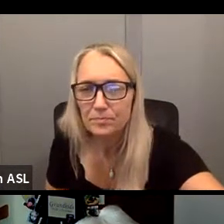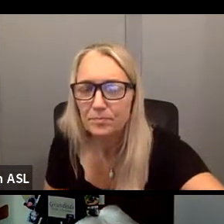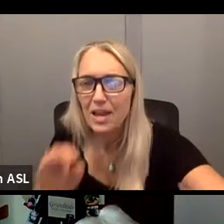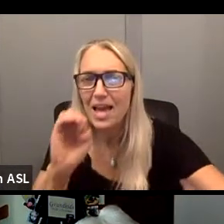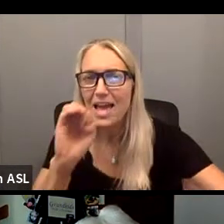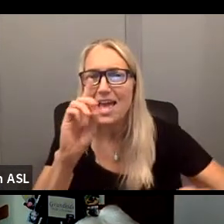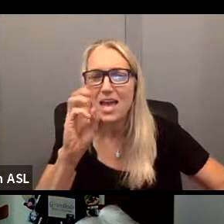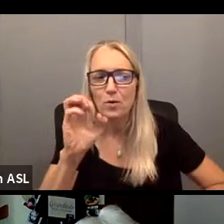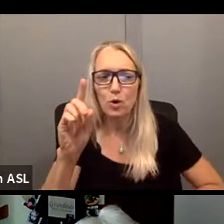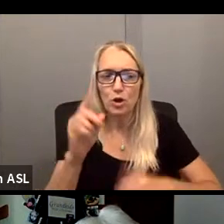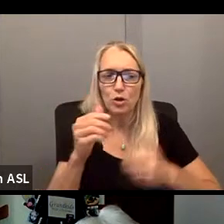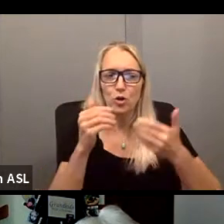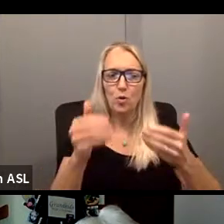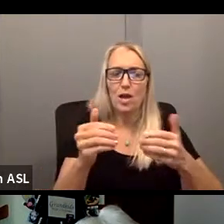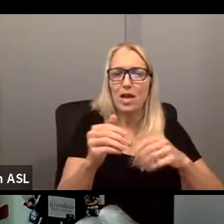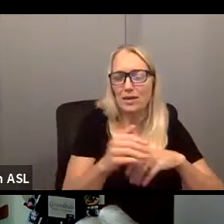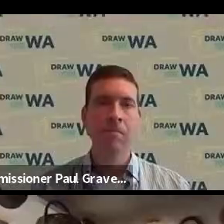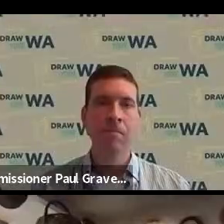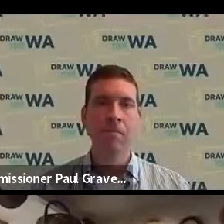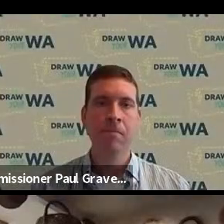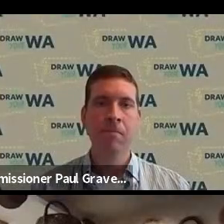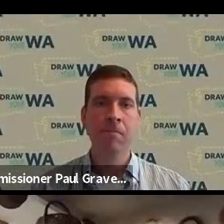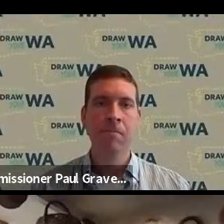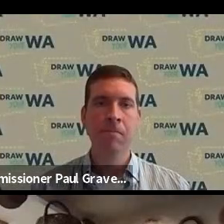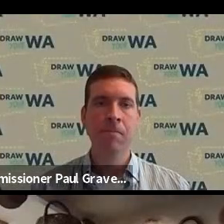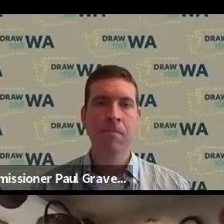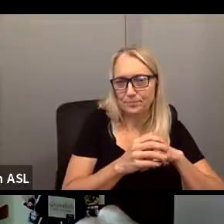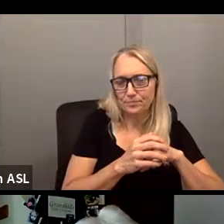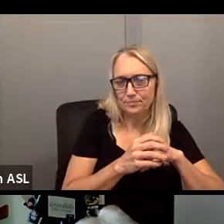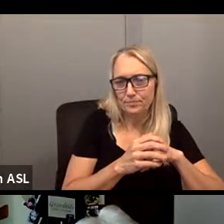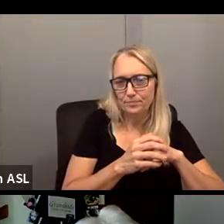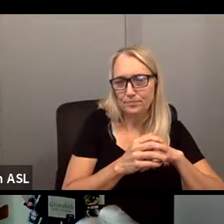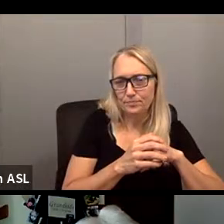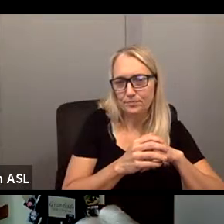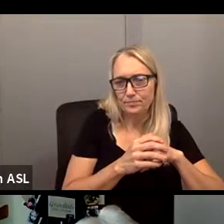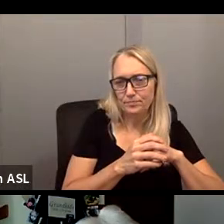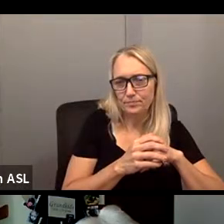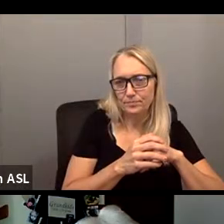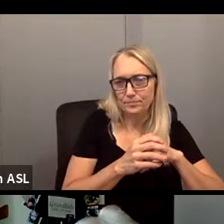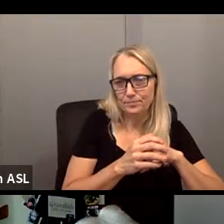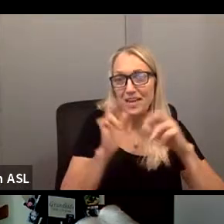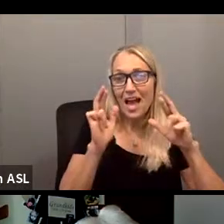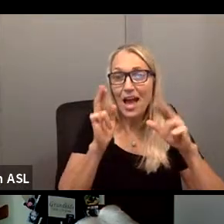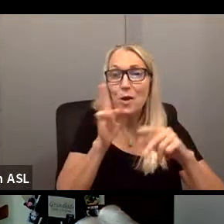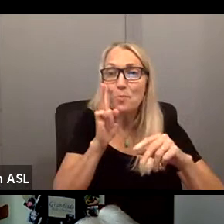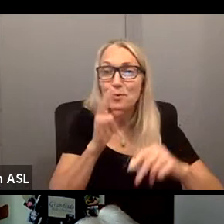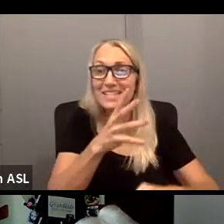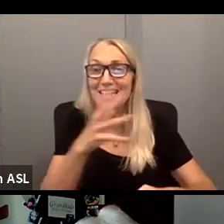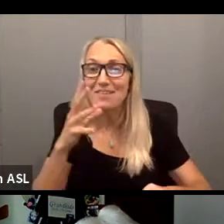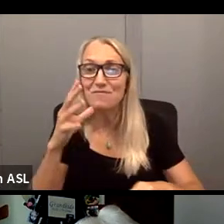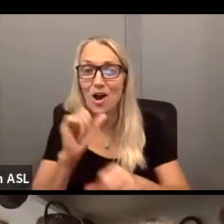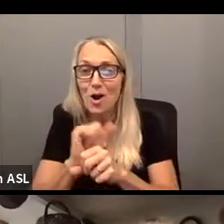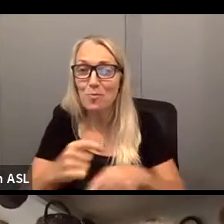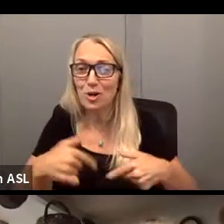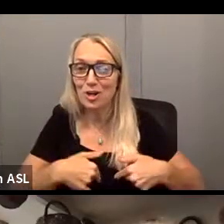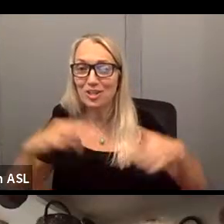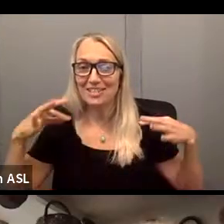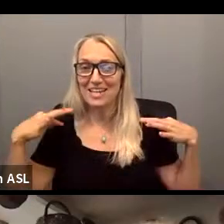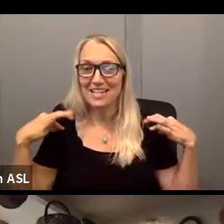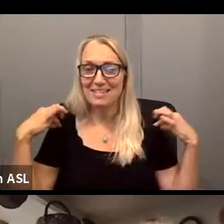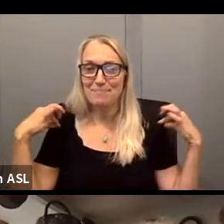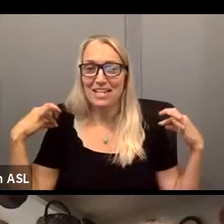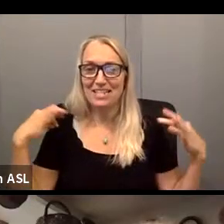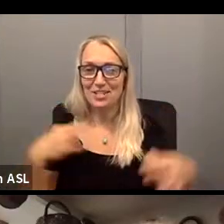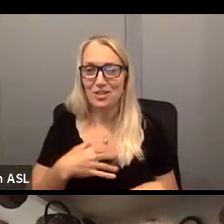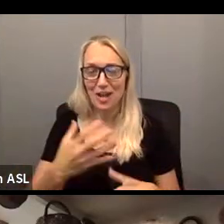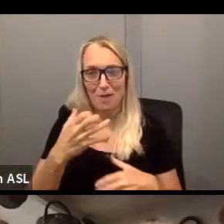unmute yourself and please begin your testimony. Yes, thank you very much. Hope you can see my Farm Workers Are Essential t-shirt. I wanted to